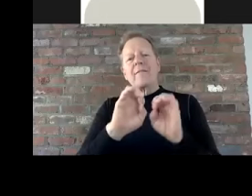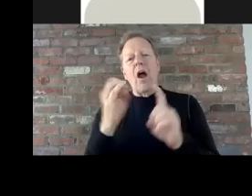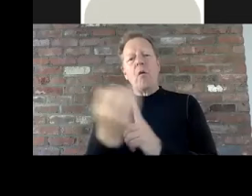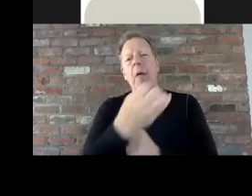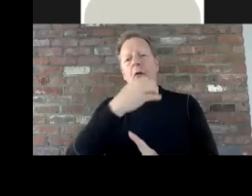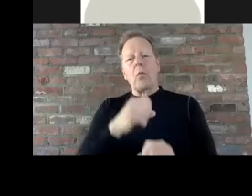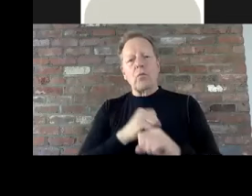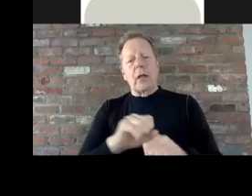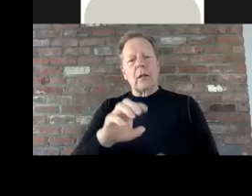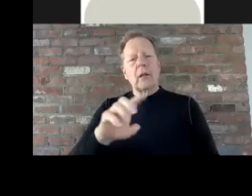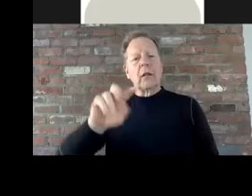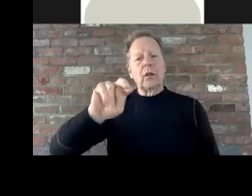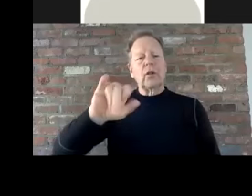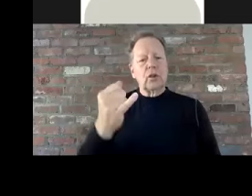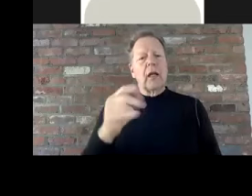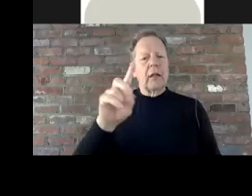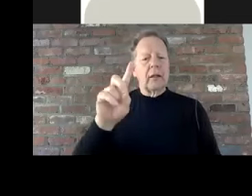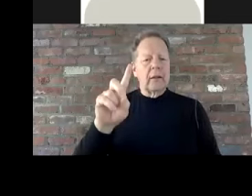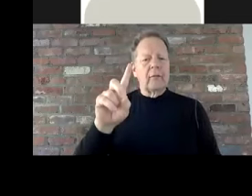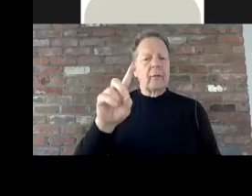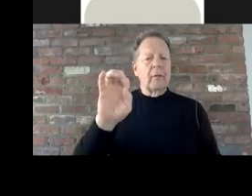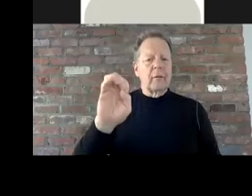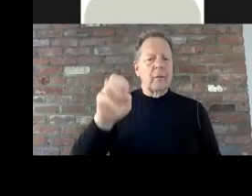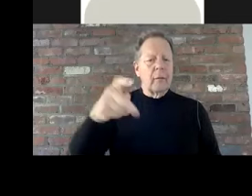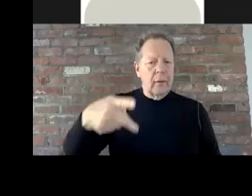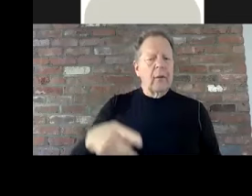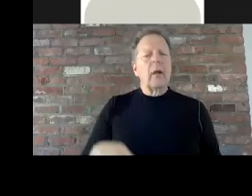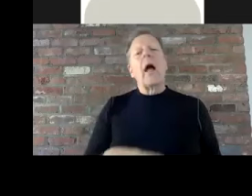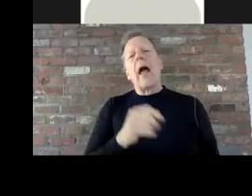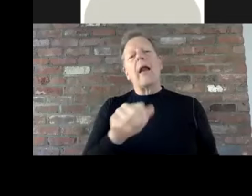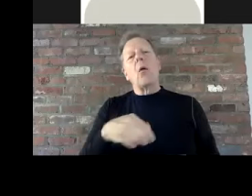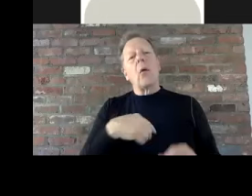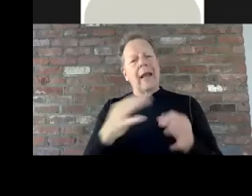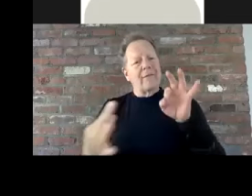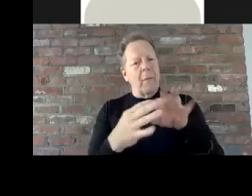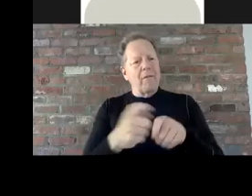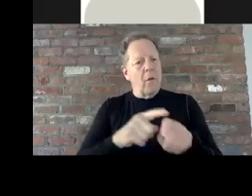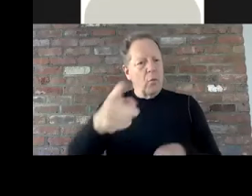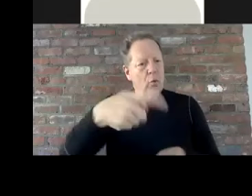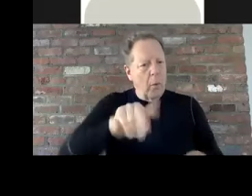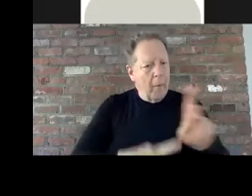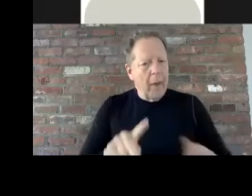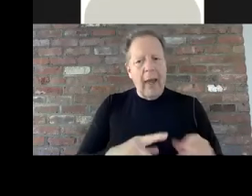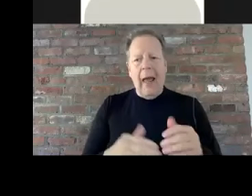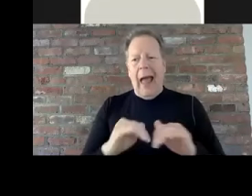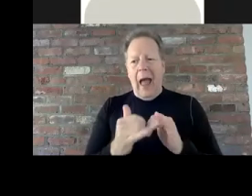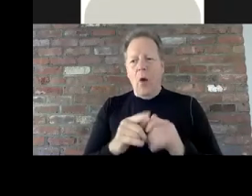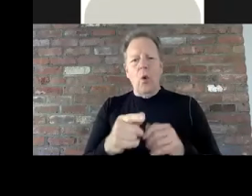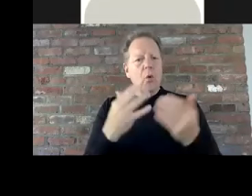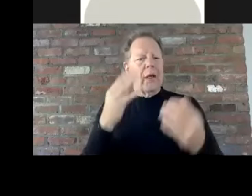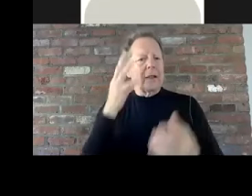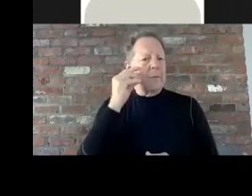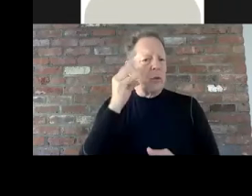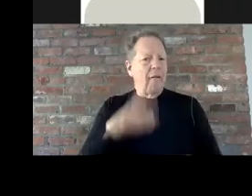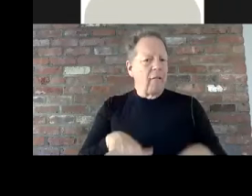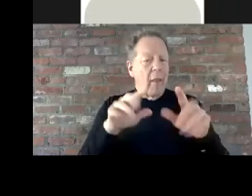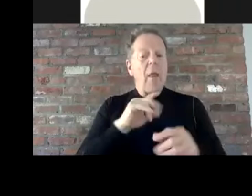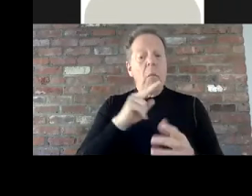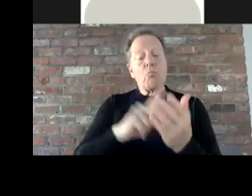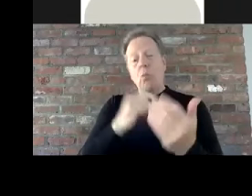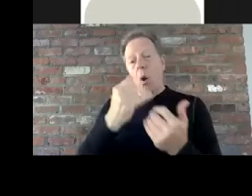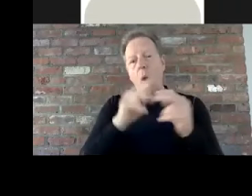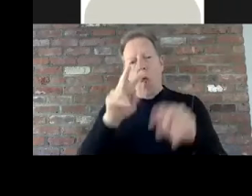historical data about flooding that we can get a hold of, and also input from you and others about how and where you currently experience flooding. The project will